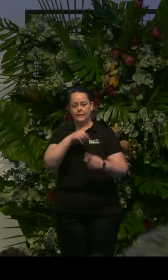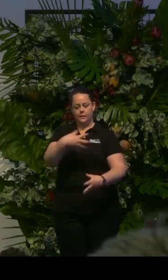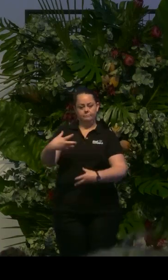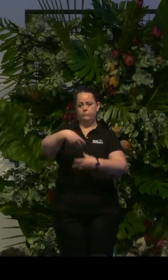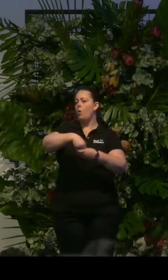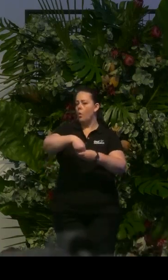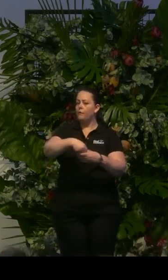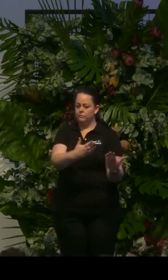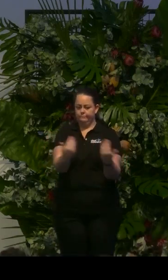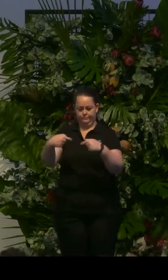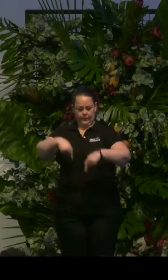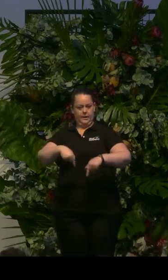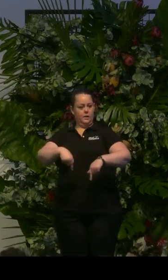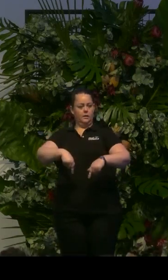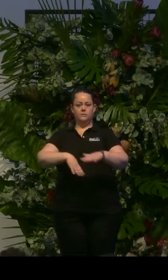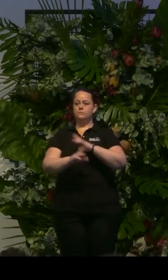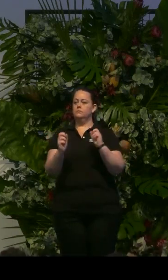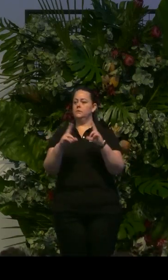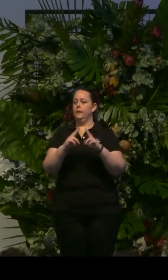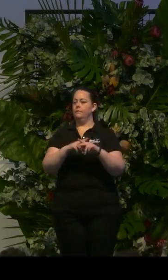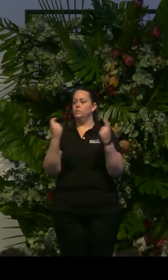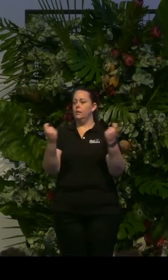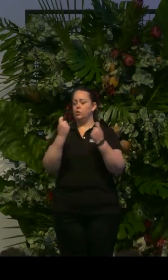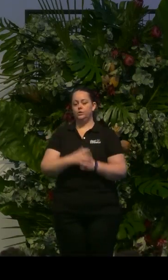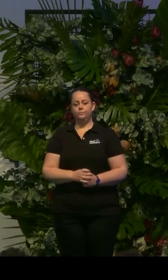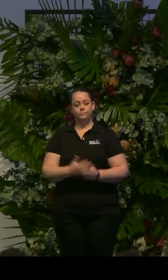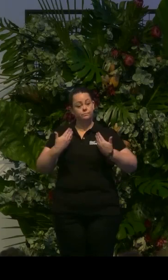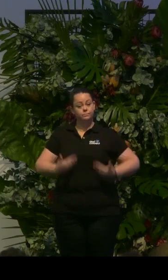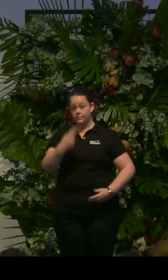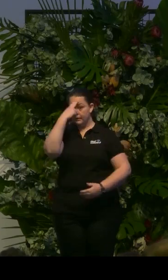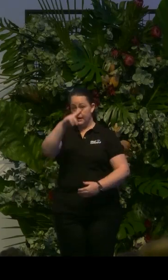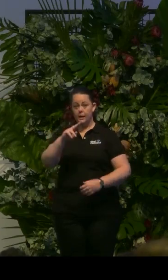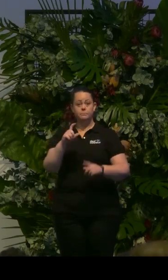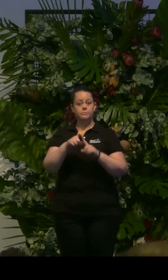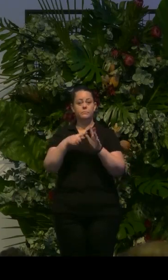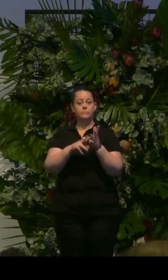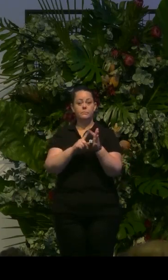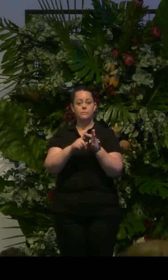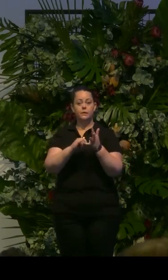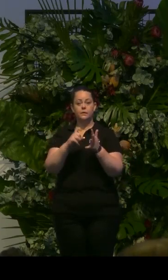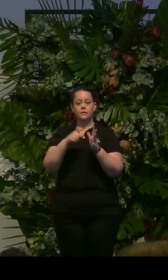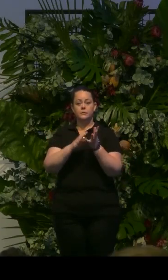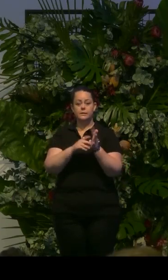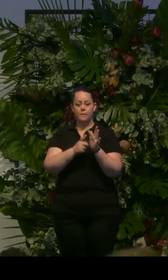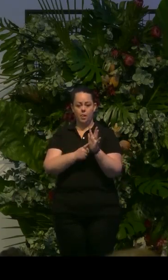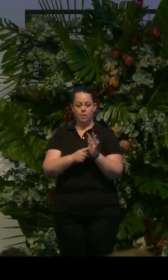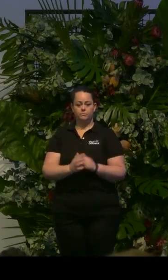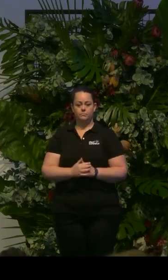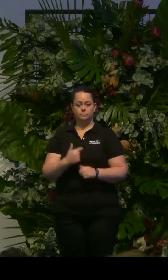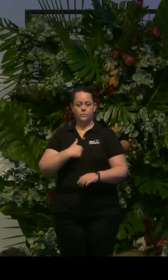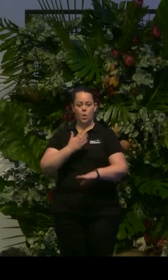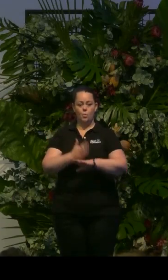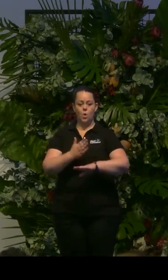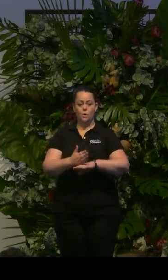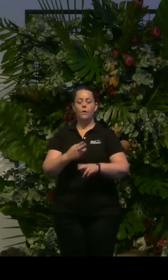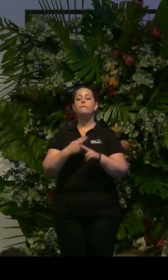celebrations here in Sydney. My name is Dave Scammel. I work for an organisation called the Global Philanthropy Project. I'm the